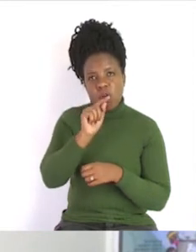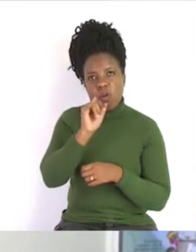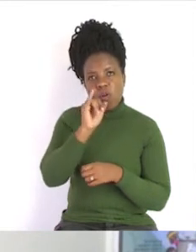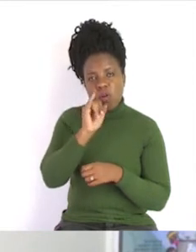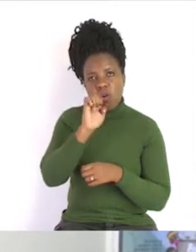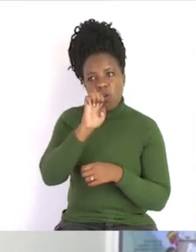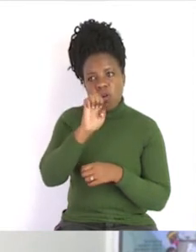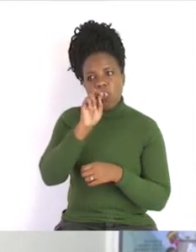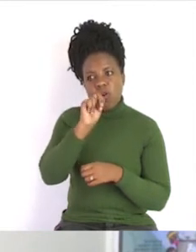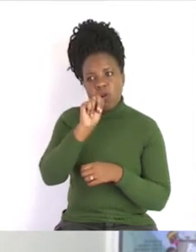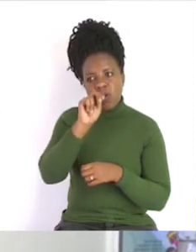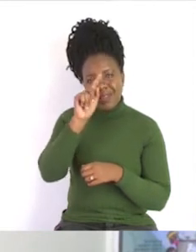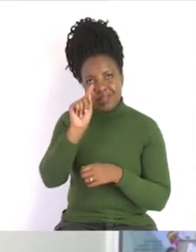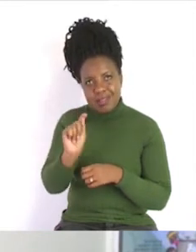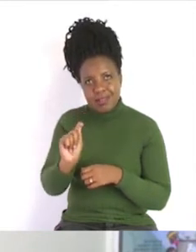Q-U-O.